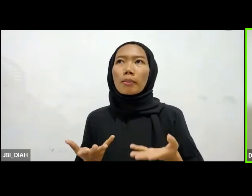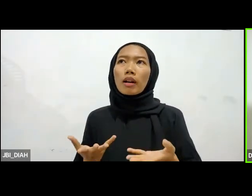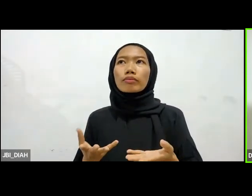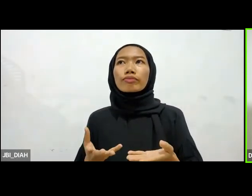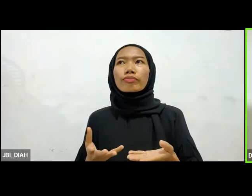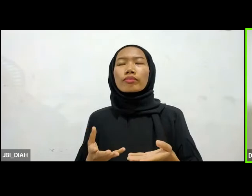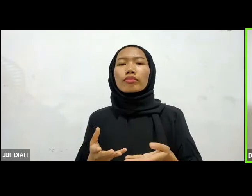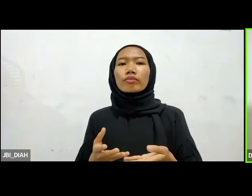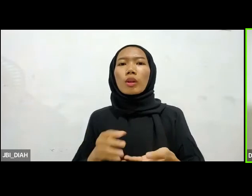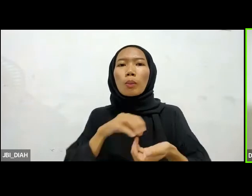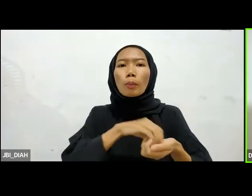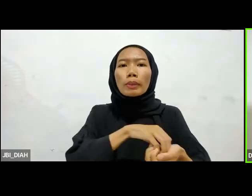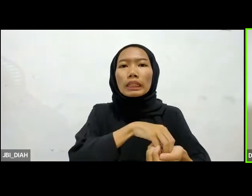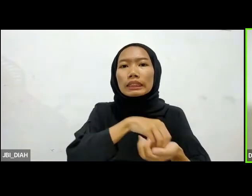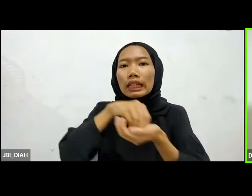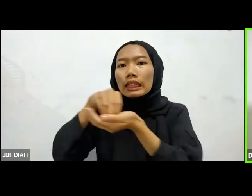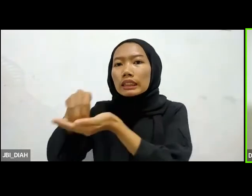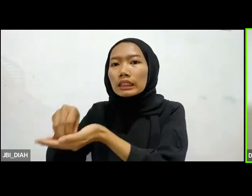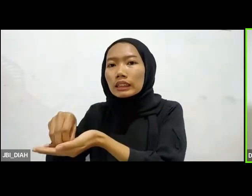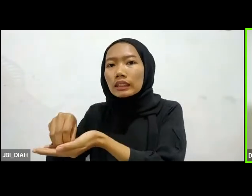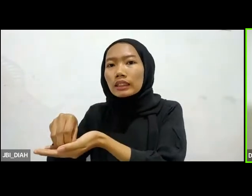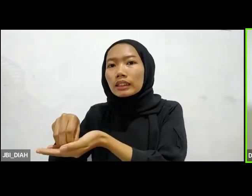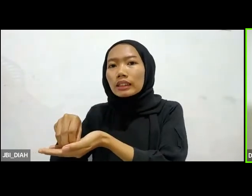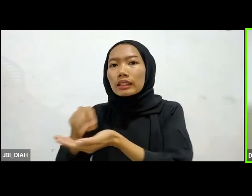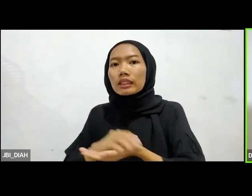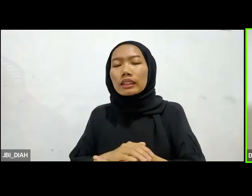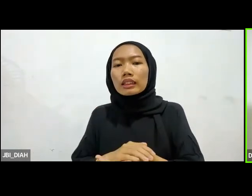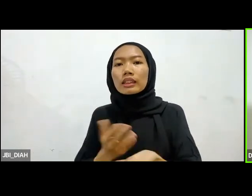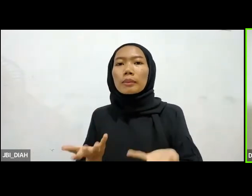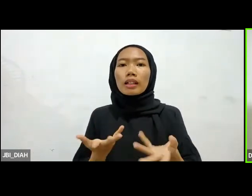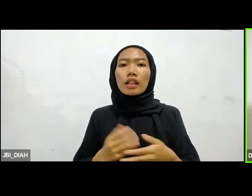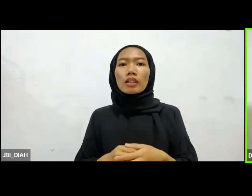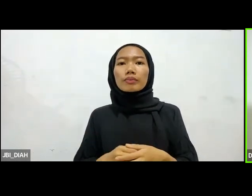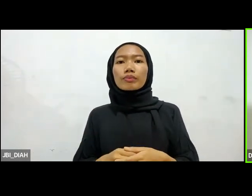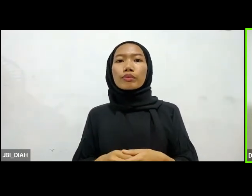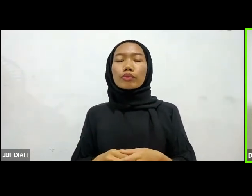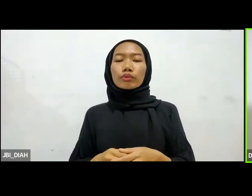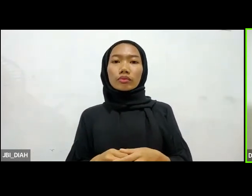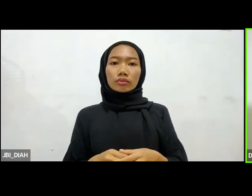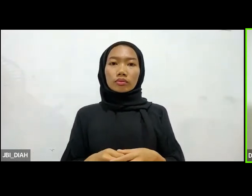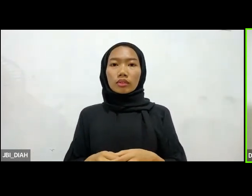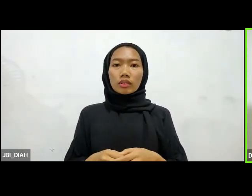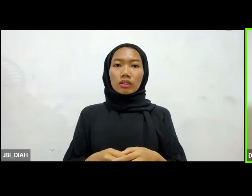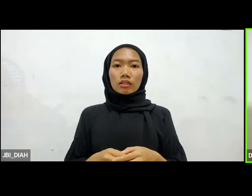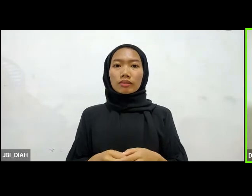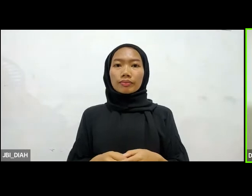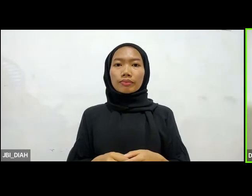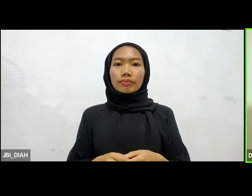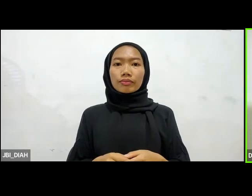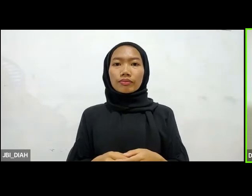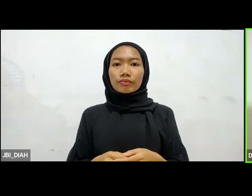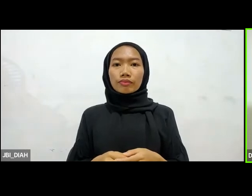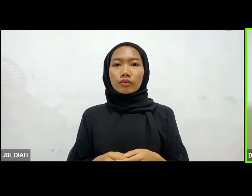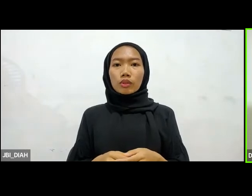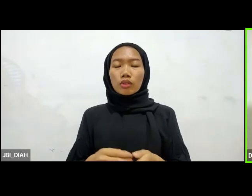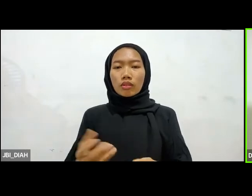are going to get this person, who are going to help them access healthcare? The third thing is